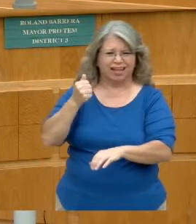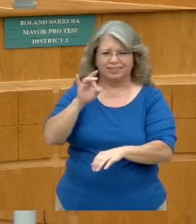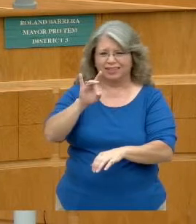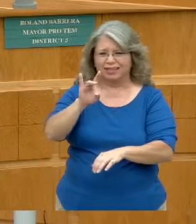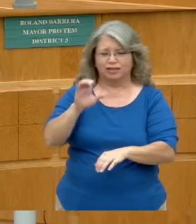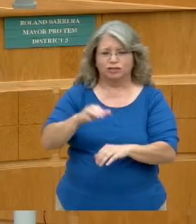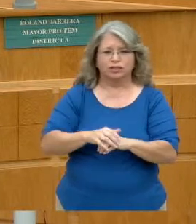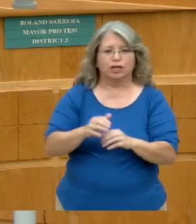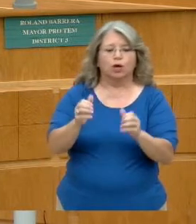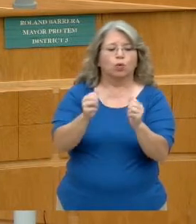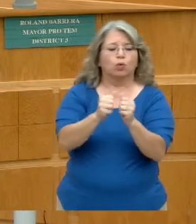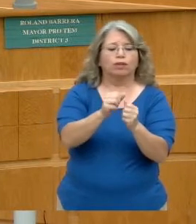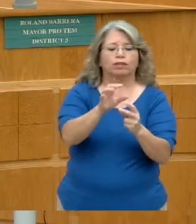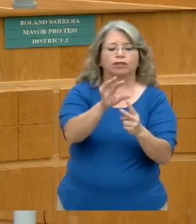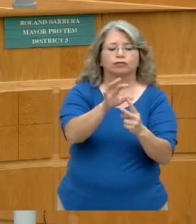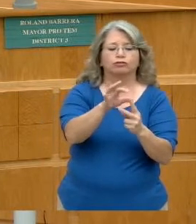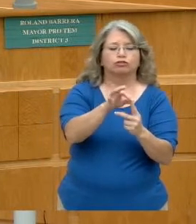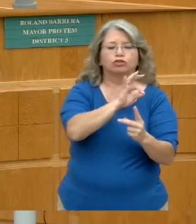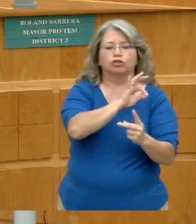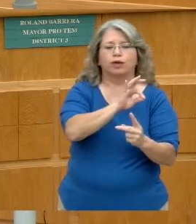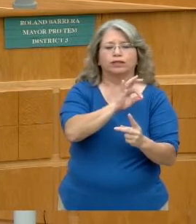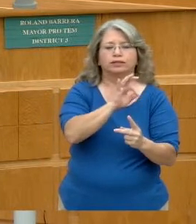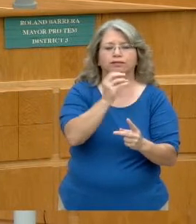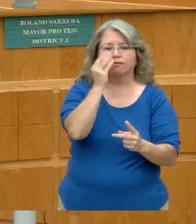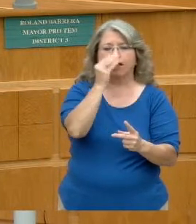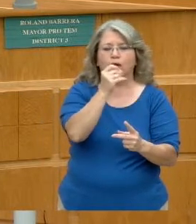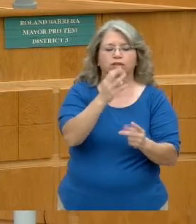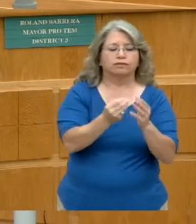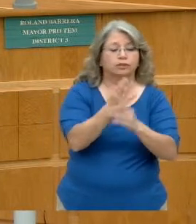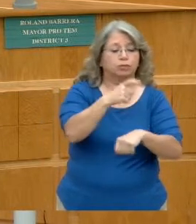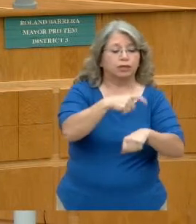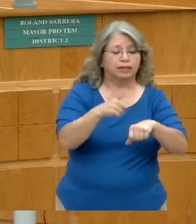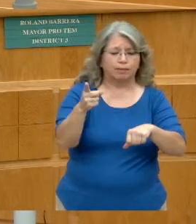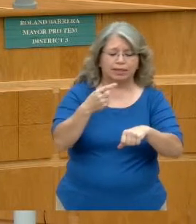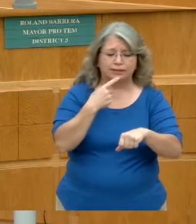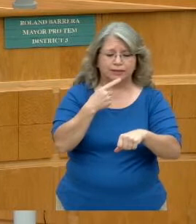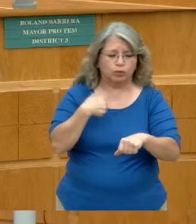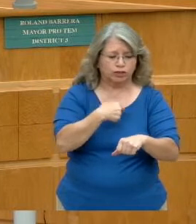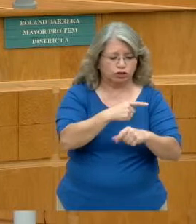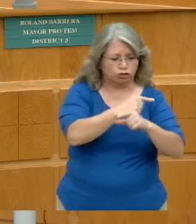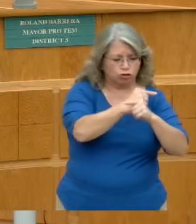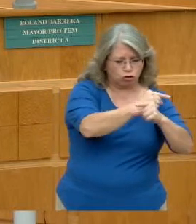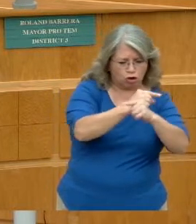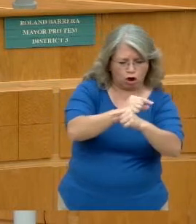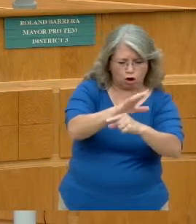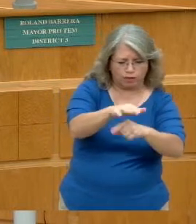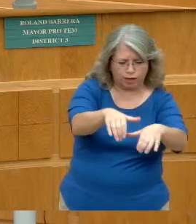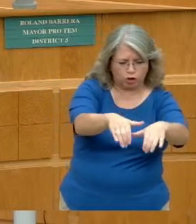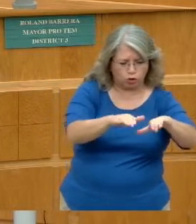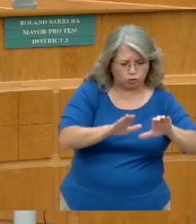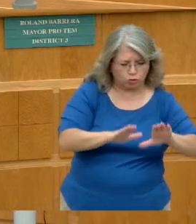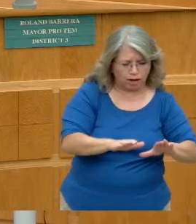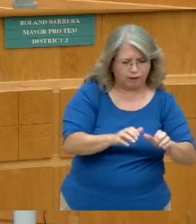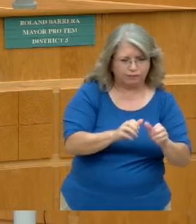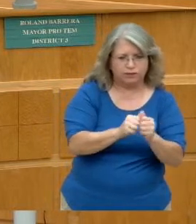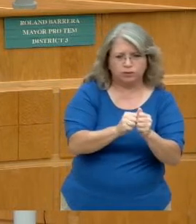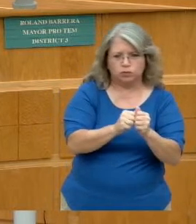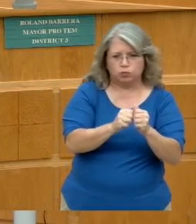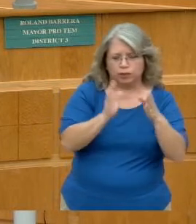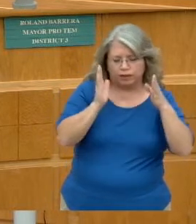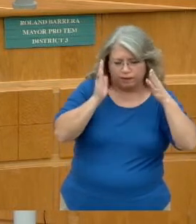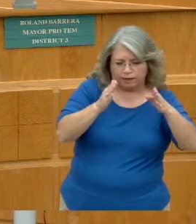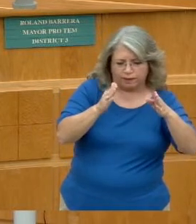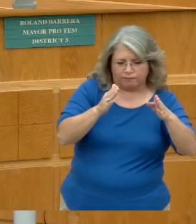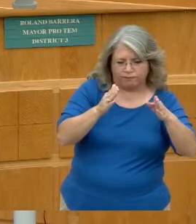flowers of springtime. He urged that we should guard their graves with sacred vigilance. Let pleasant paths